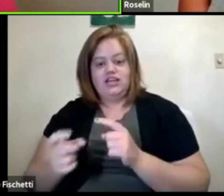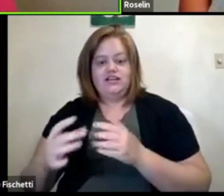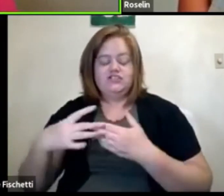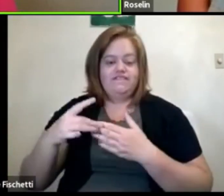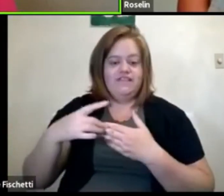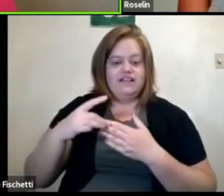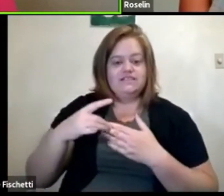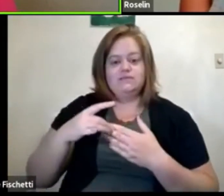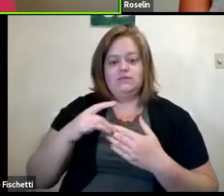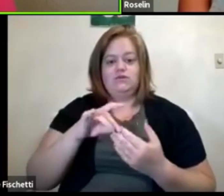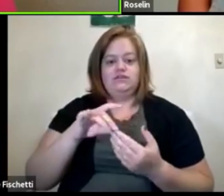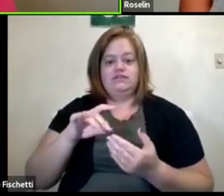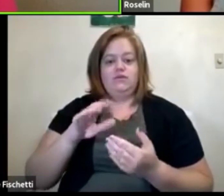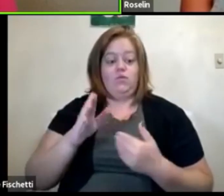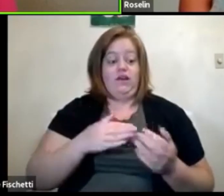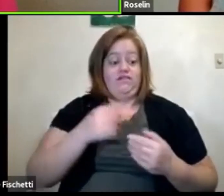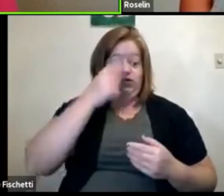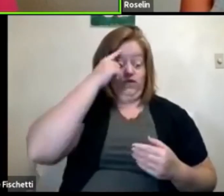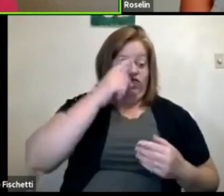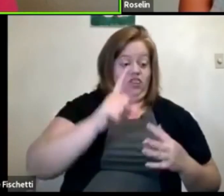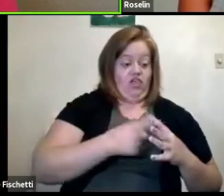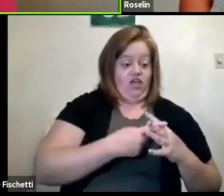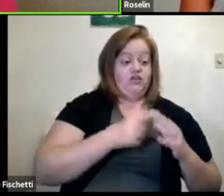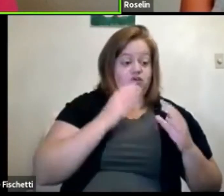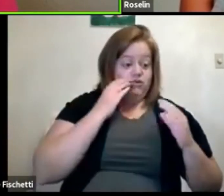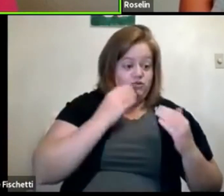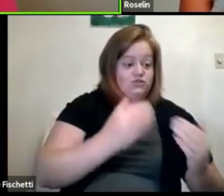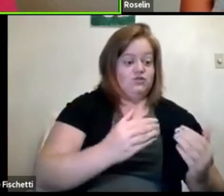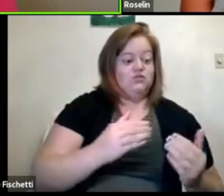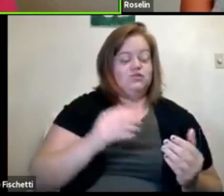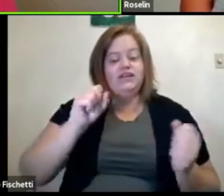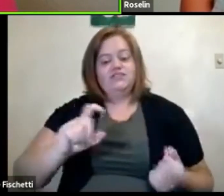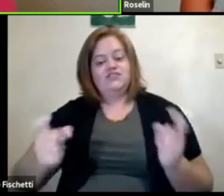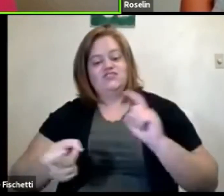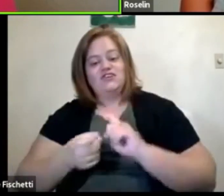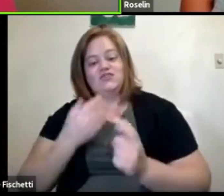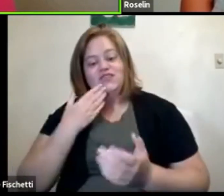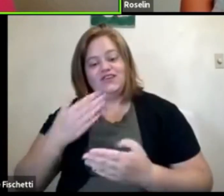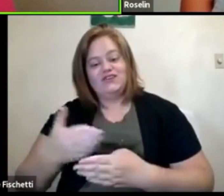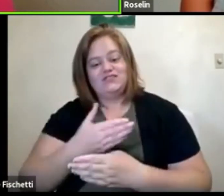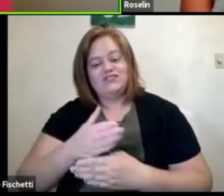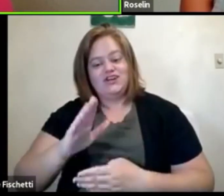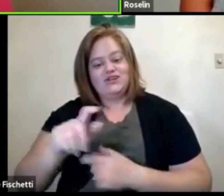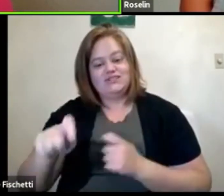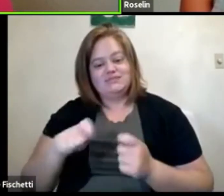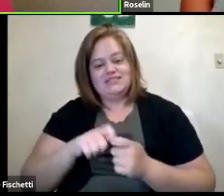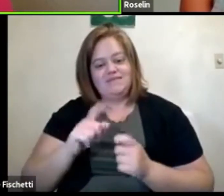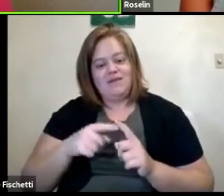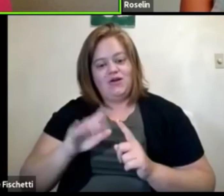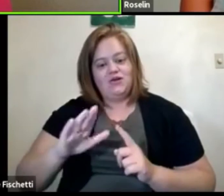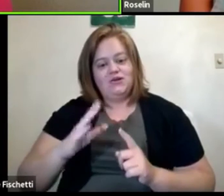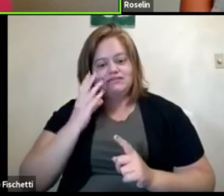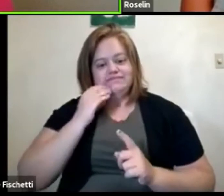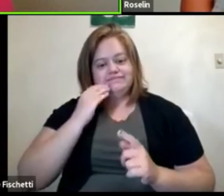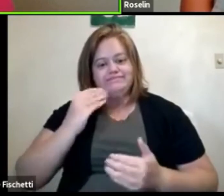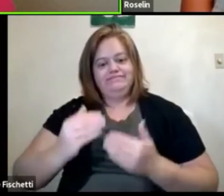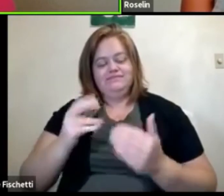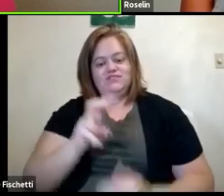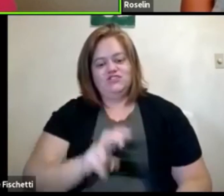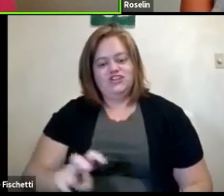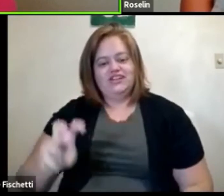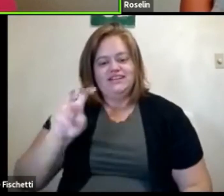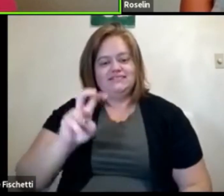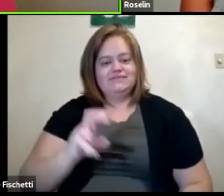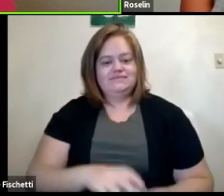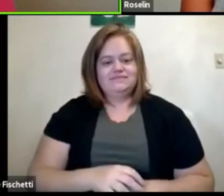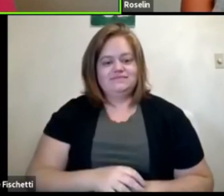you to the job that you're really passionate about. So thank you for sharing those details about your education and just in